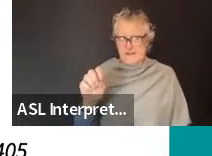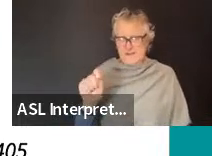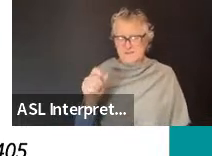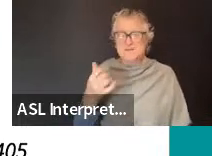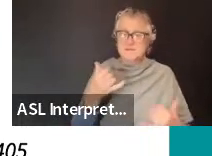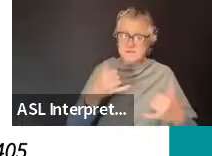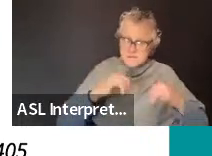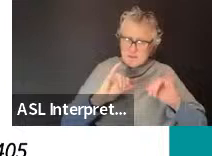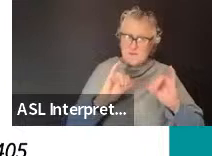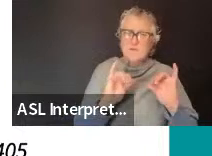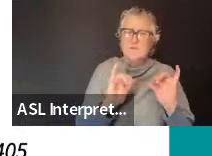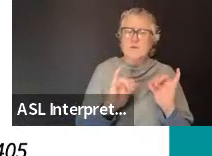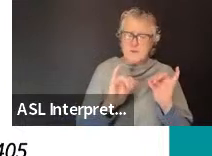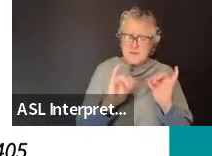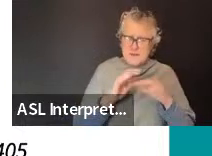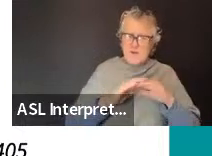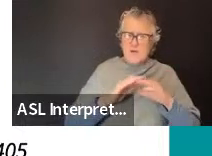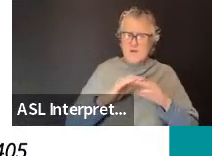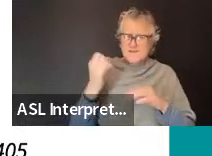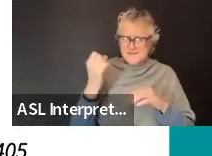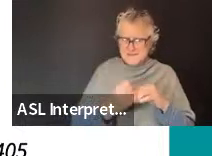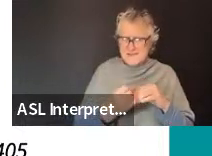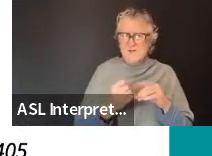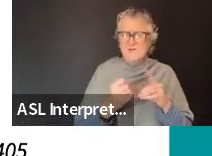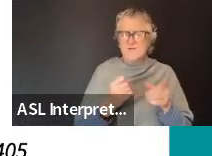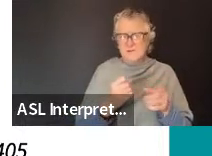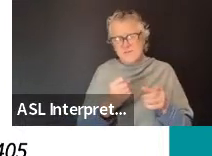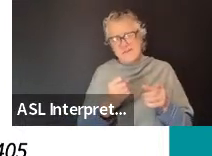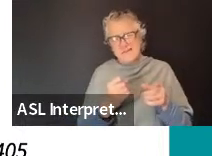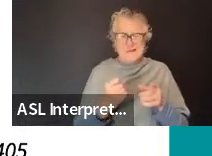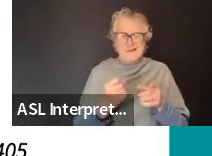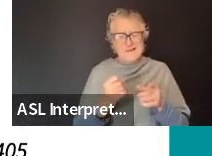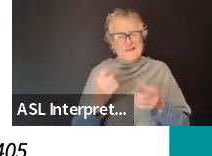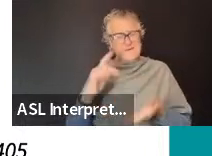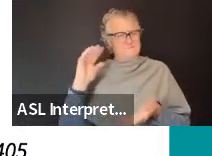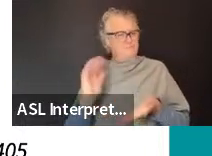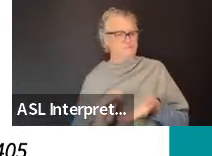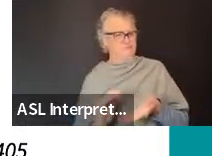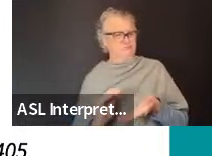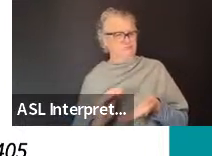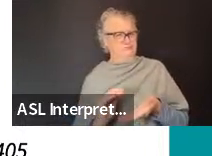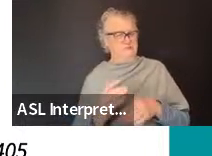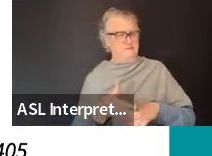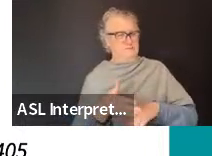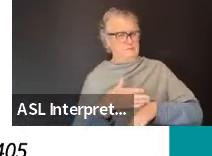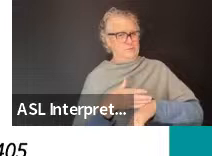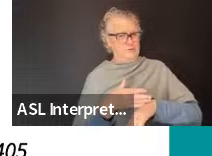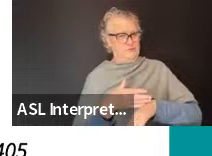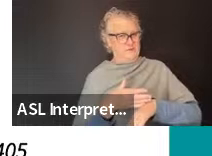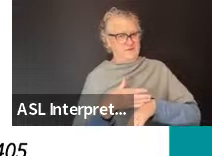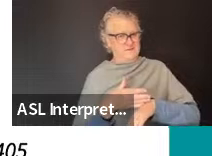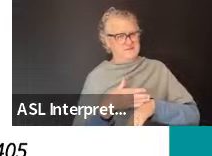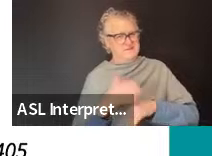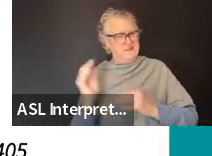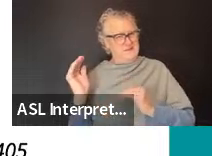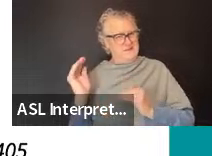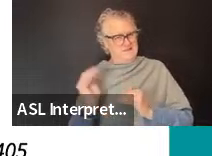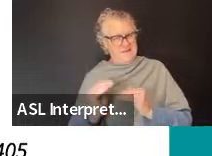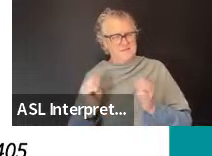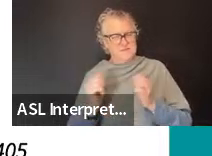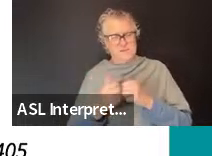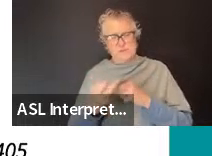the program area, so that's kind of dampening the improvement in travel times for the modified LPA and the modified LPA with 2 auxiliary